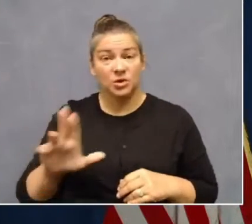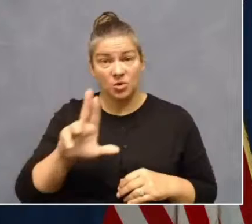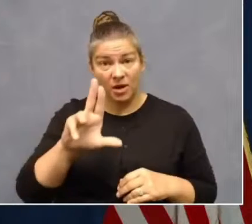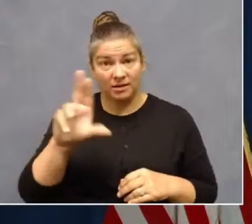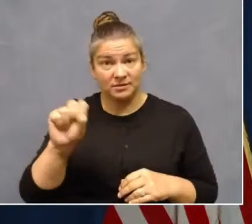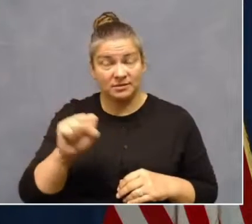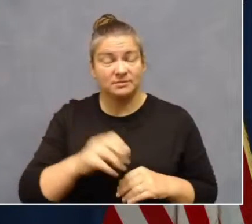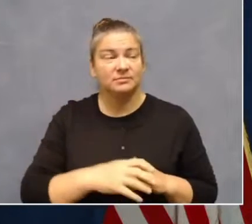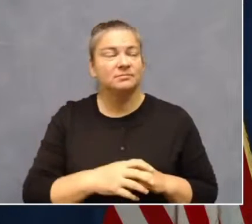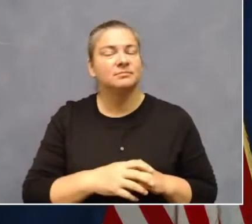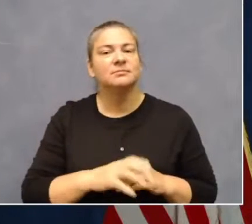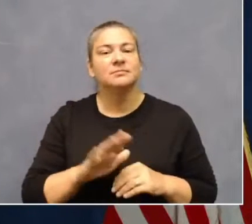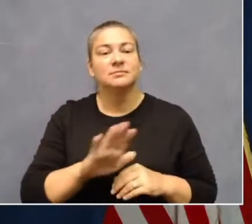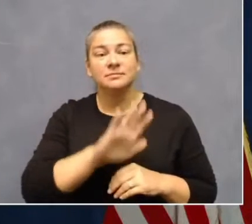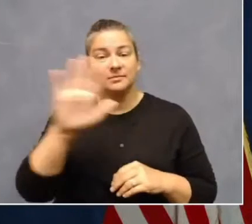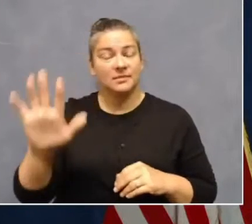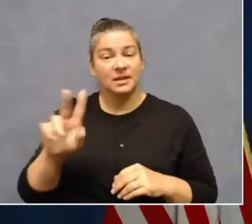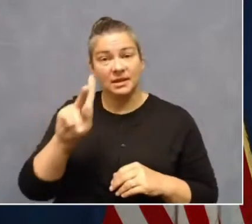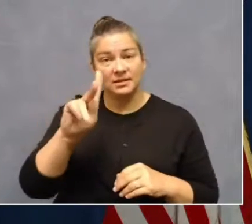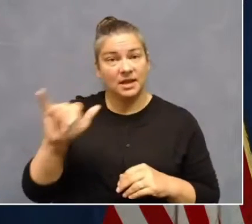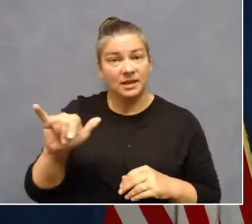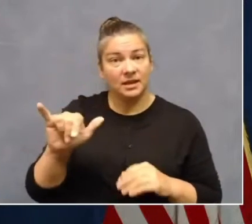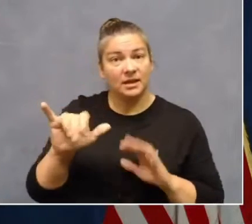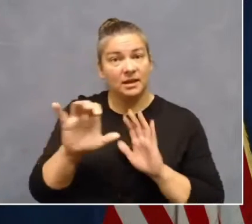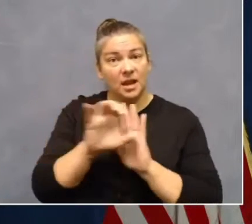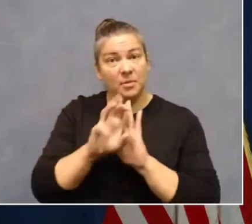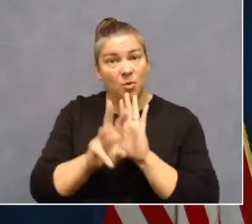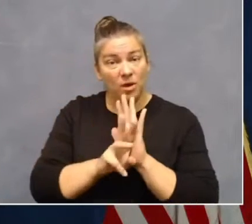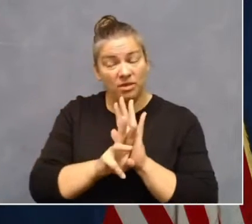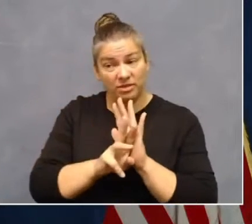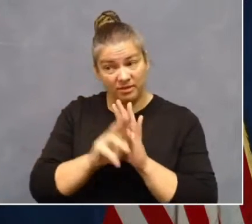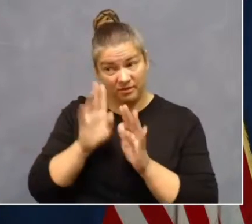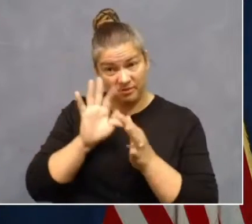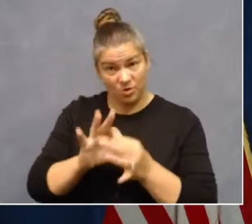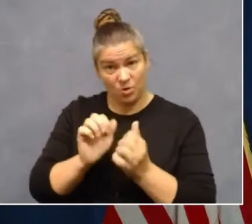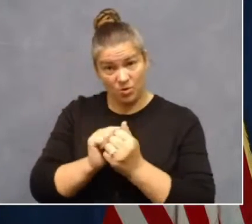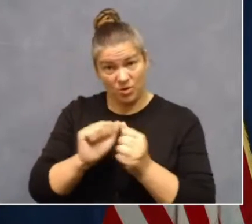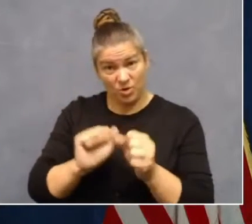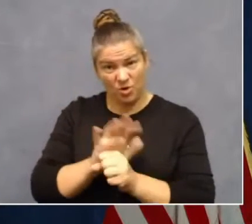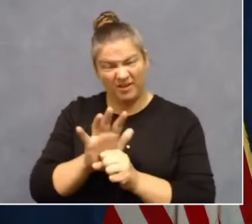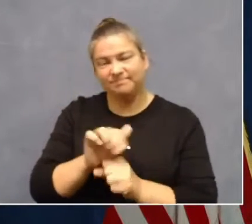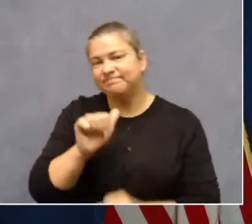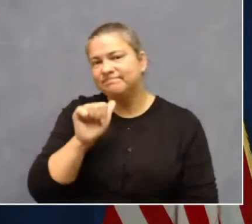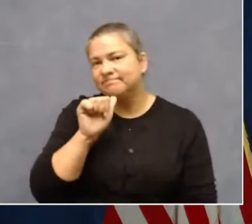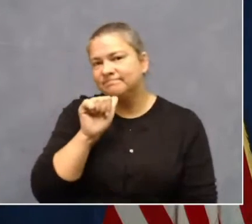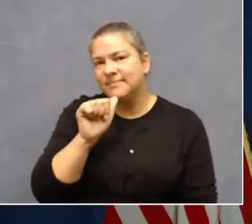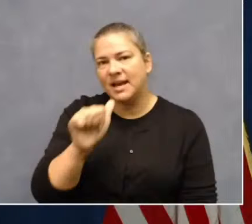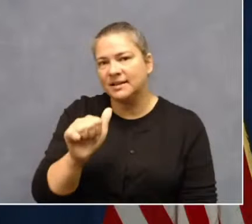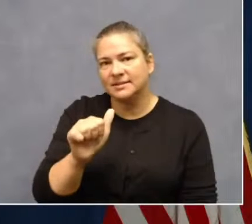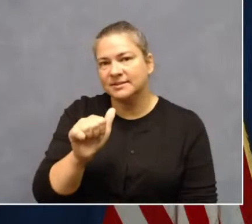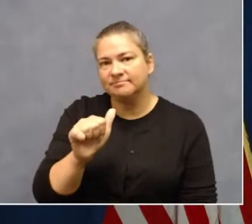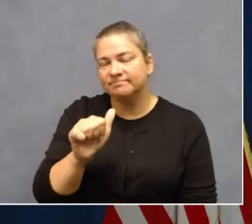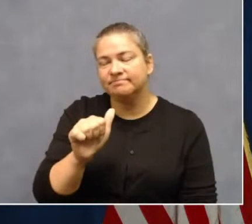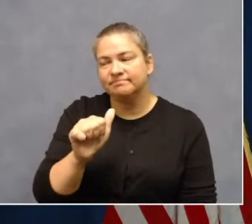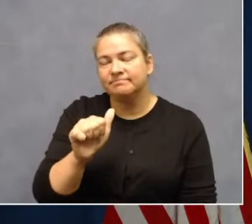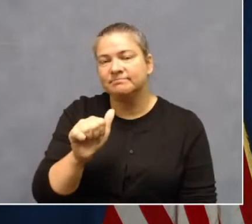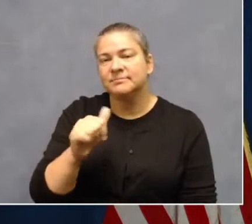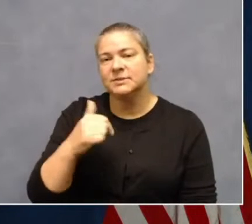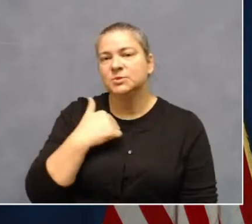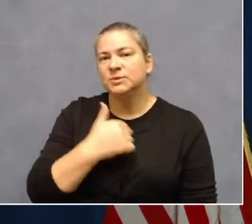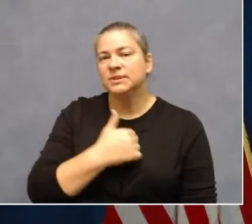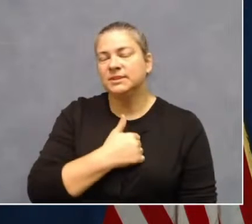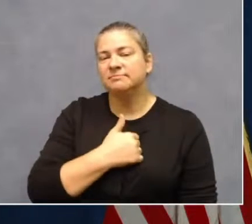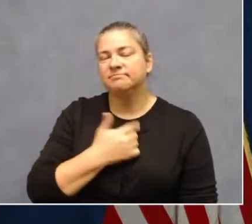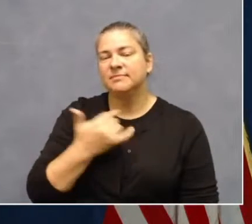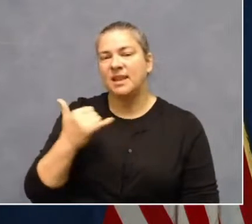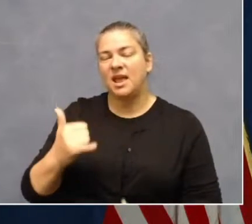Commonwealth with regards to COVID are not. We are moving the wrong direction in a fight against a virus